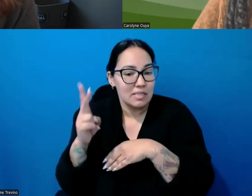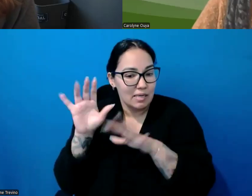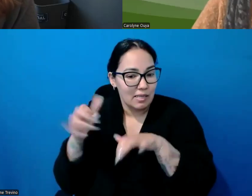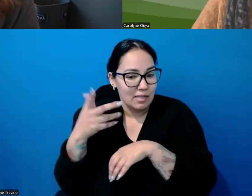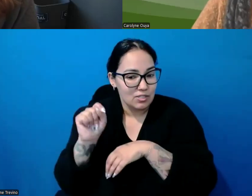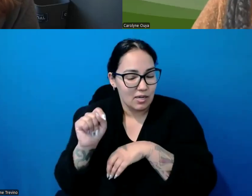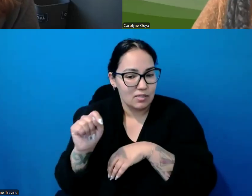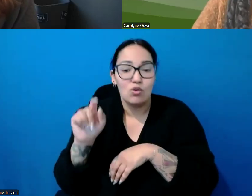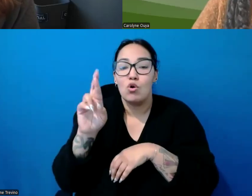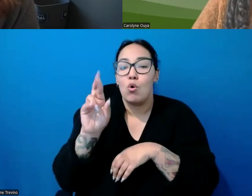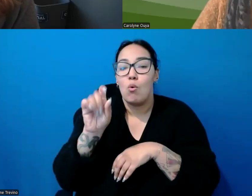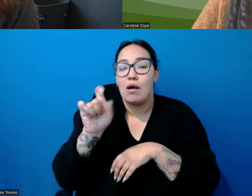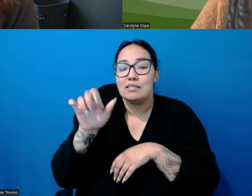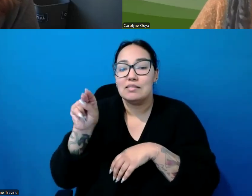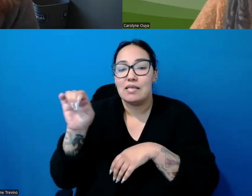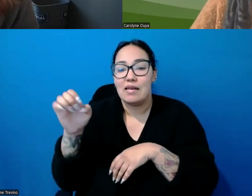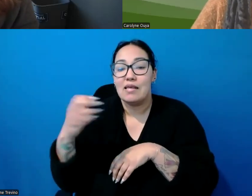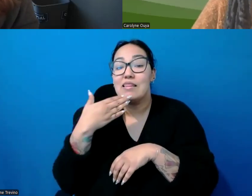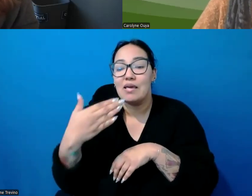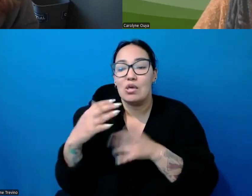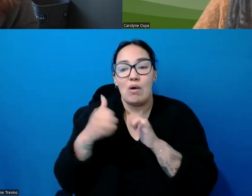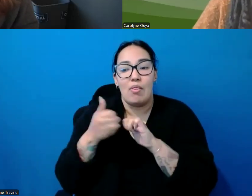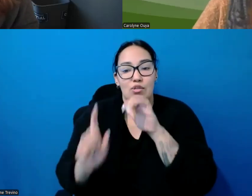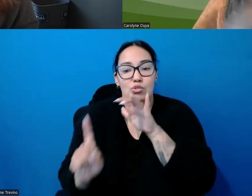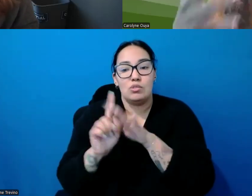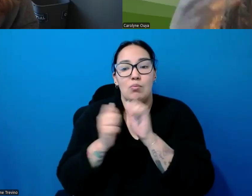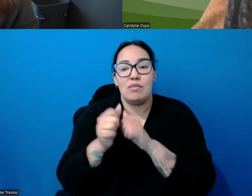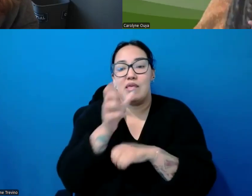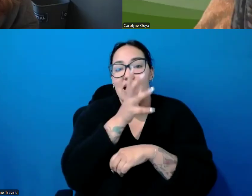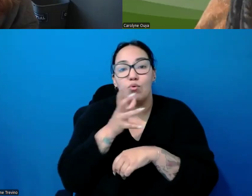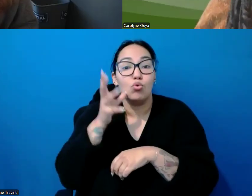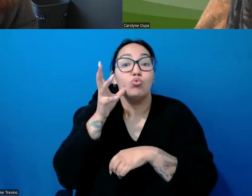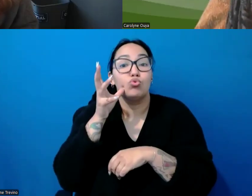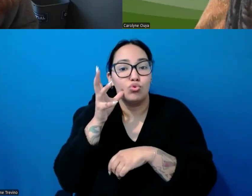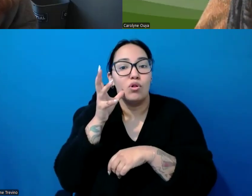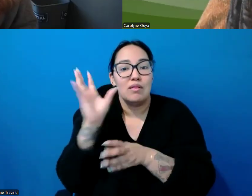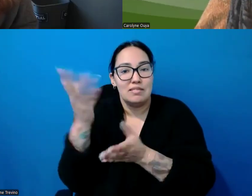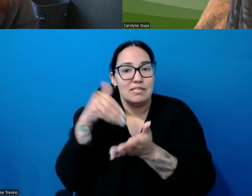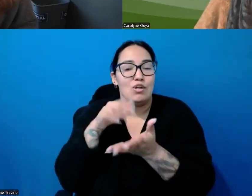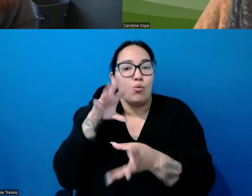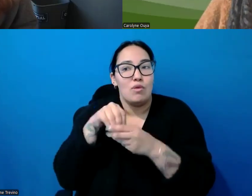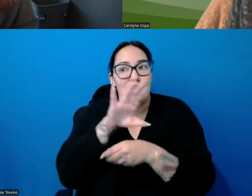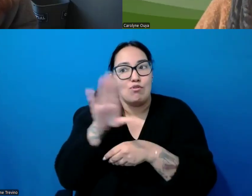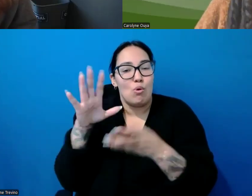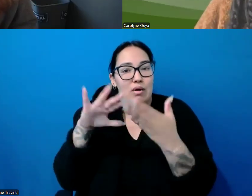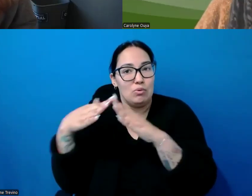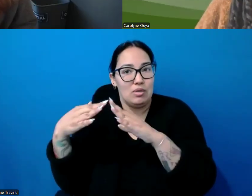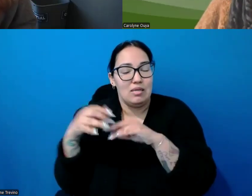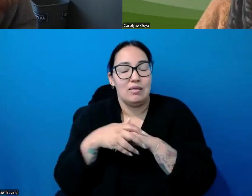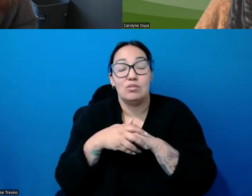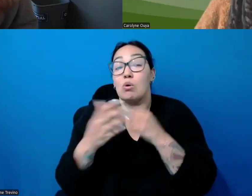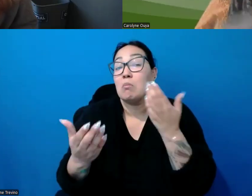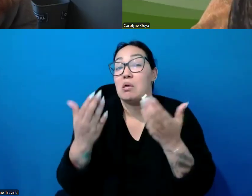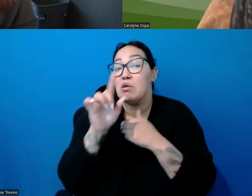you for mentioning how this shows up in the agricultural center in your community. So maybe the